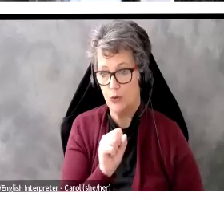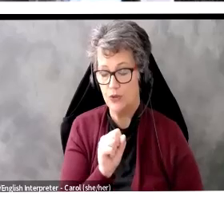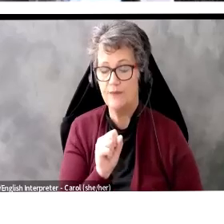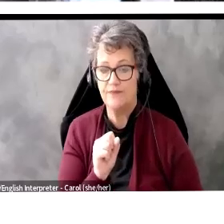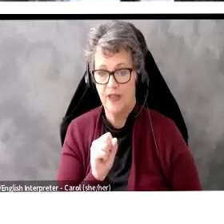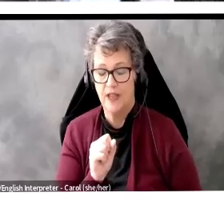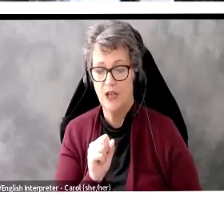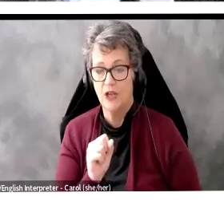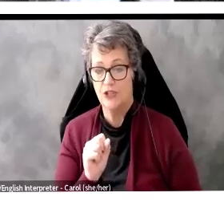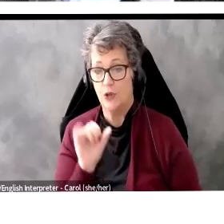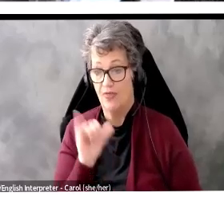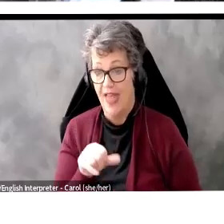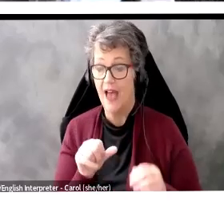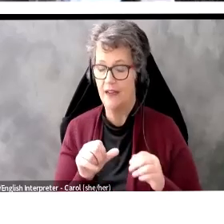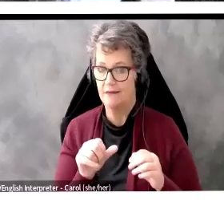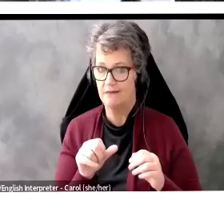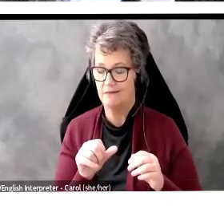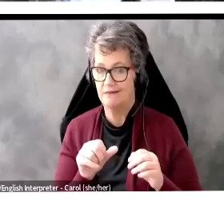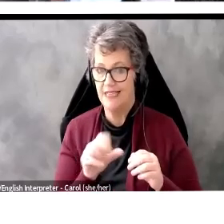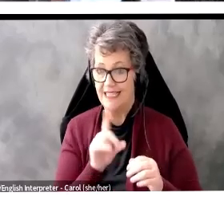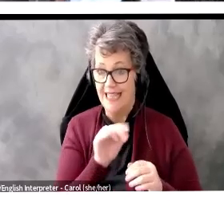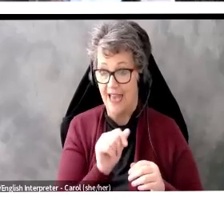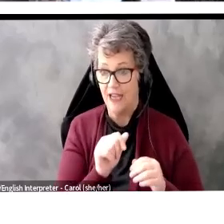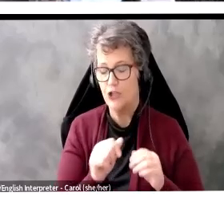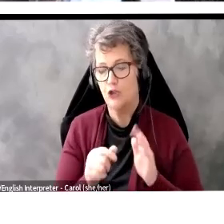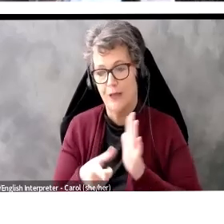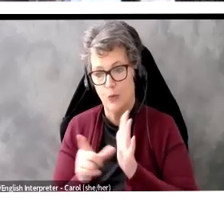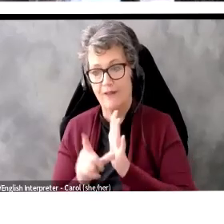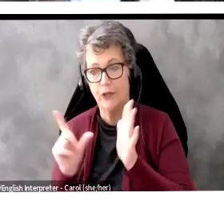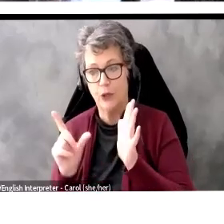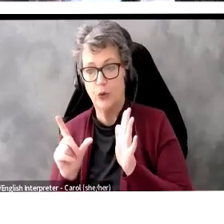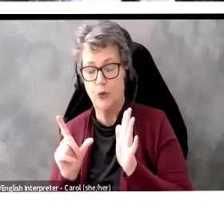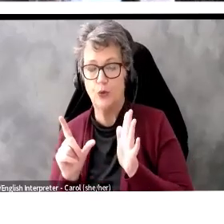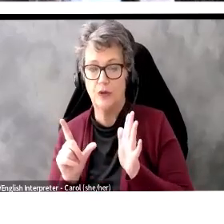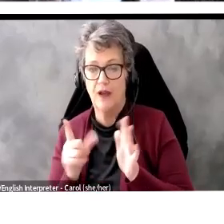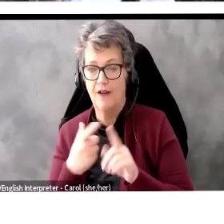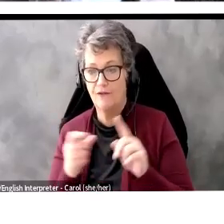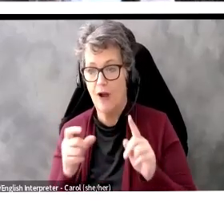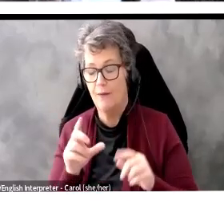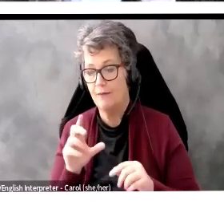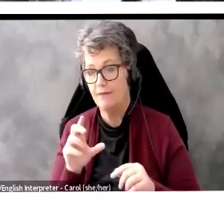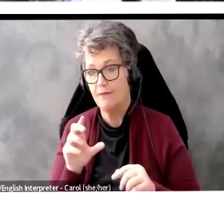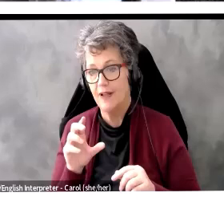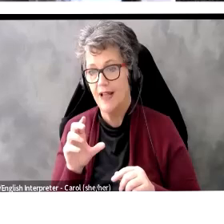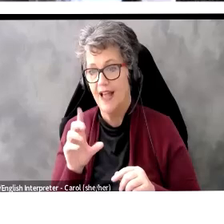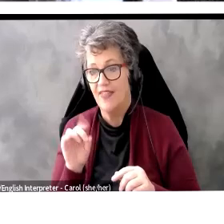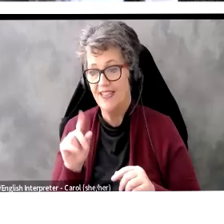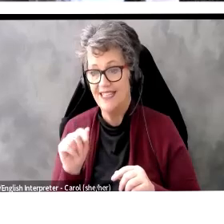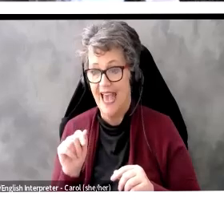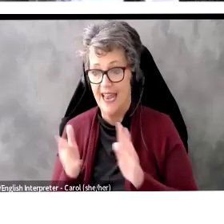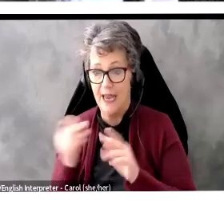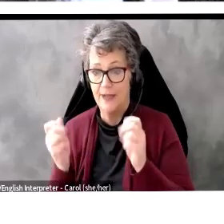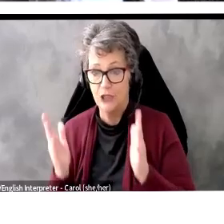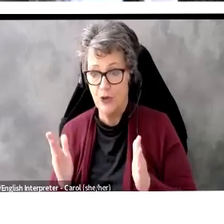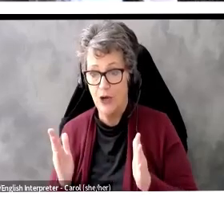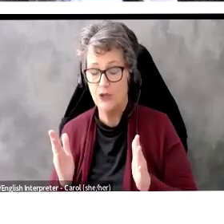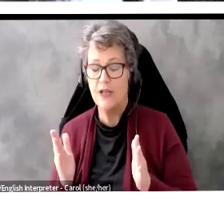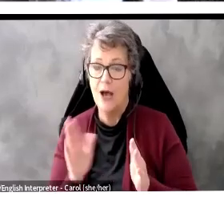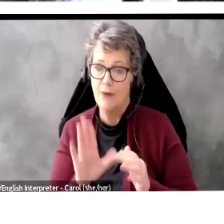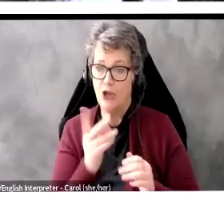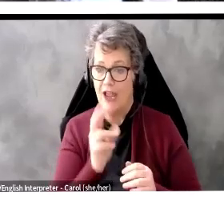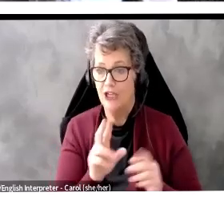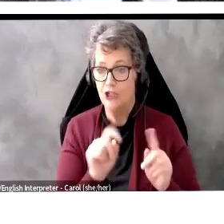the CALPADS data LEA, the CALPADS data LEA administrators, but also by your